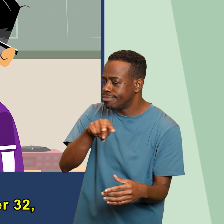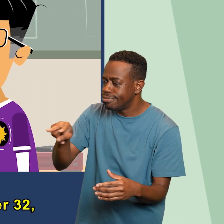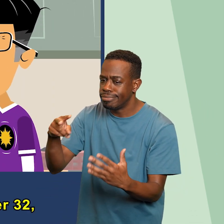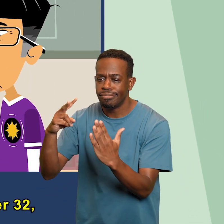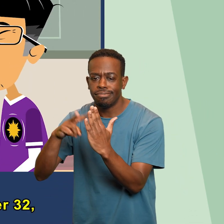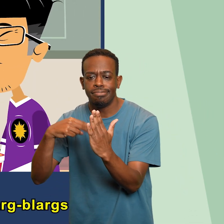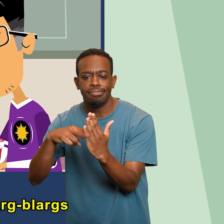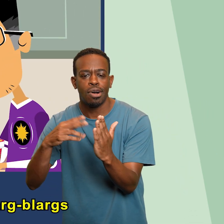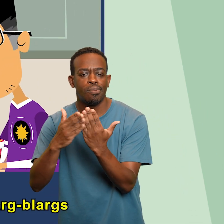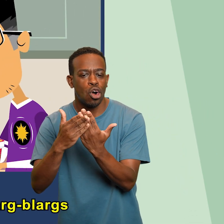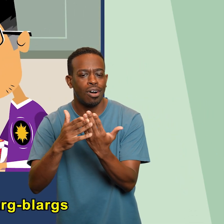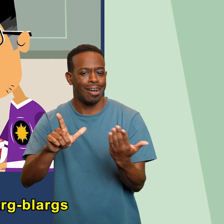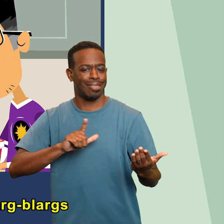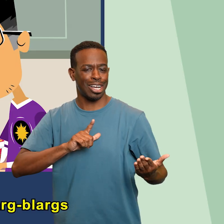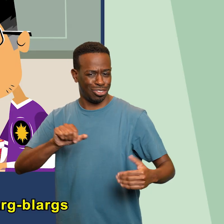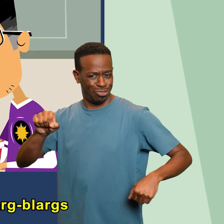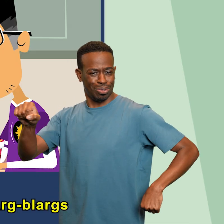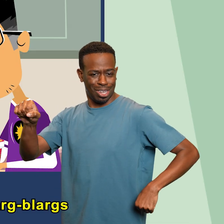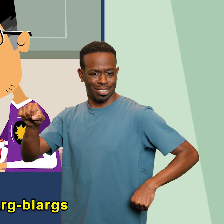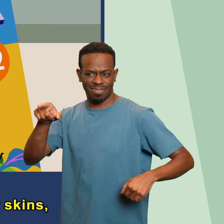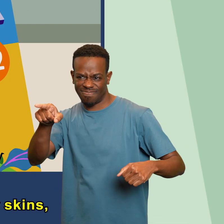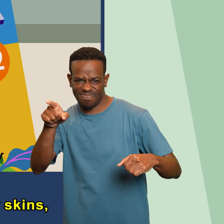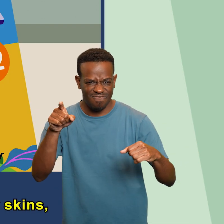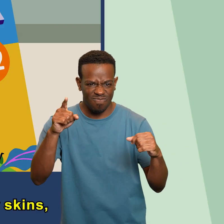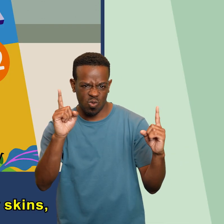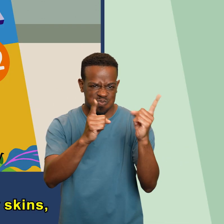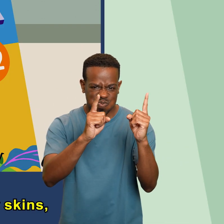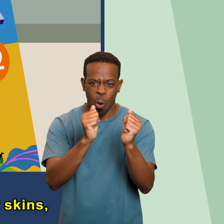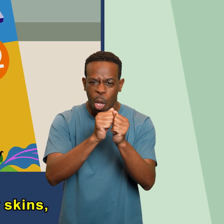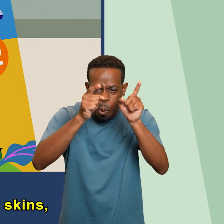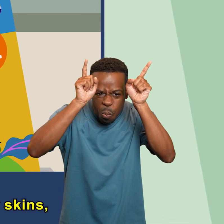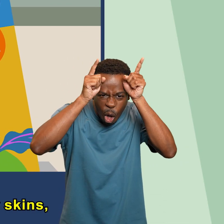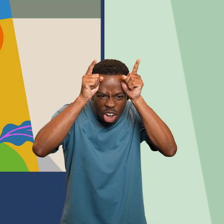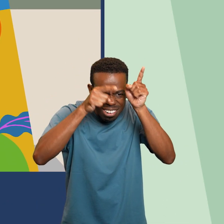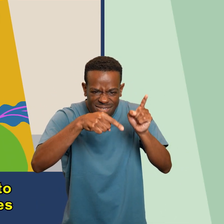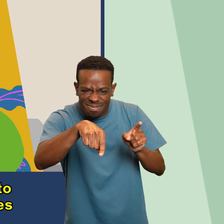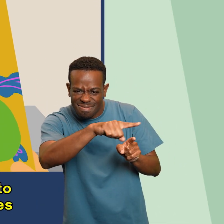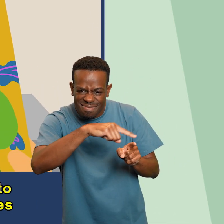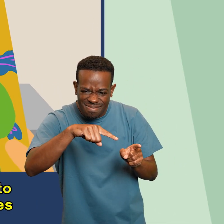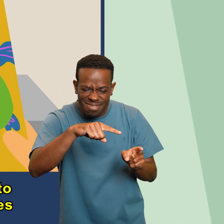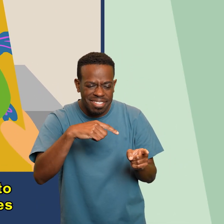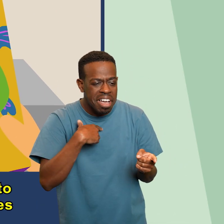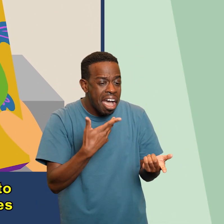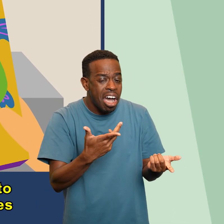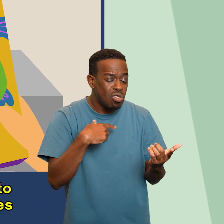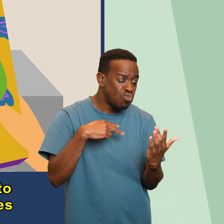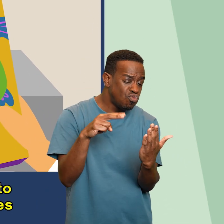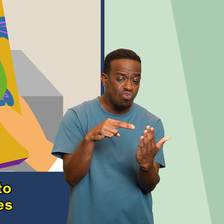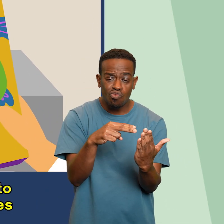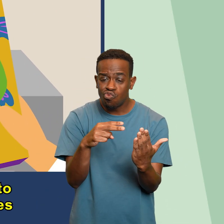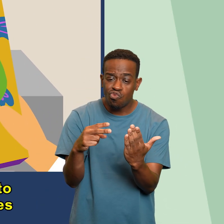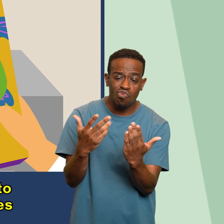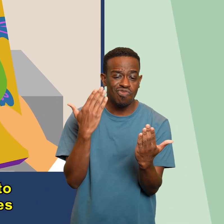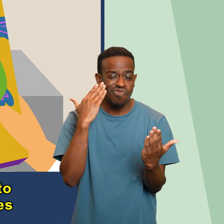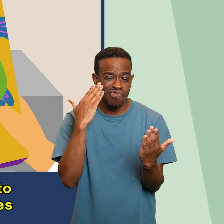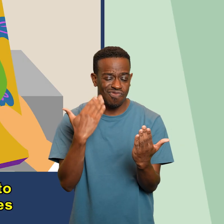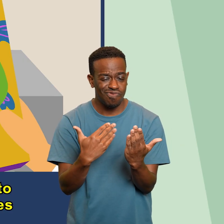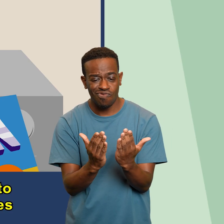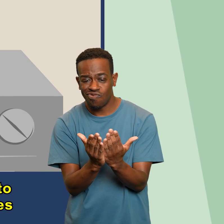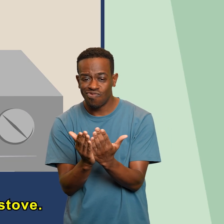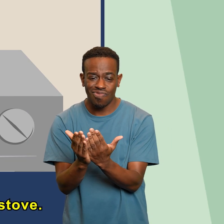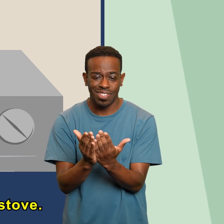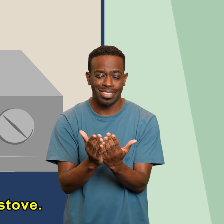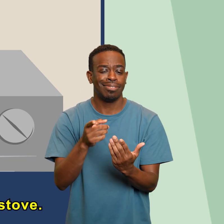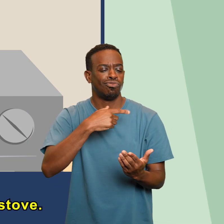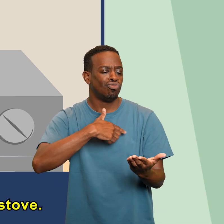number 32, Lanterman could defeat the Blarg using stone knives and bearskins, then I too could resort to using primitive